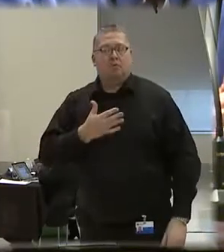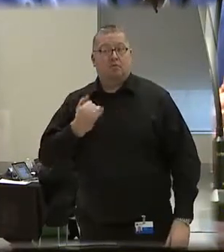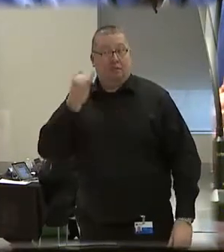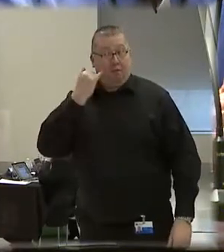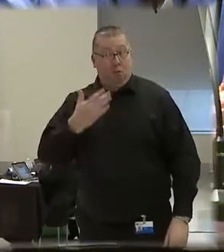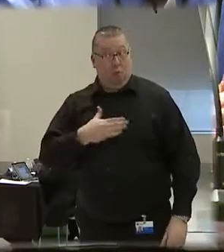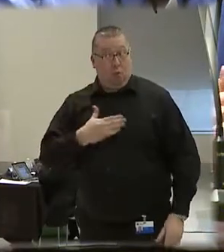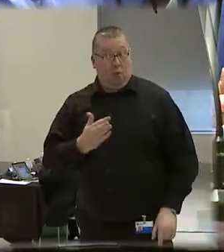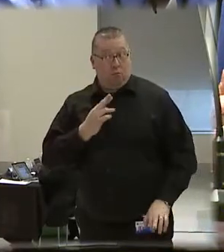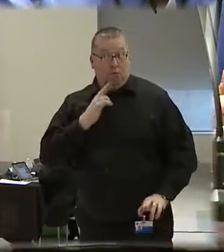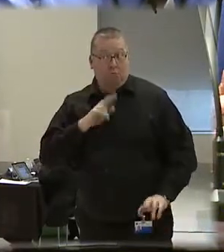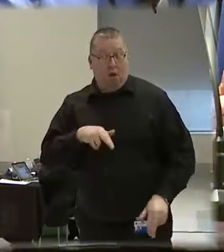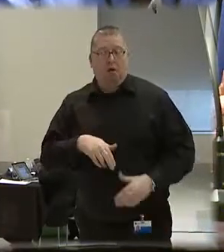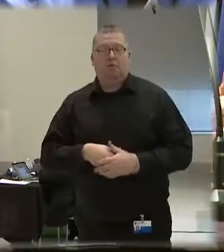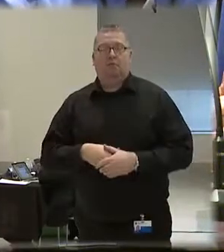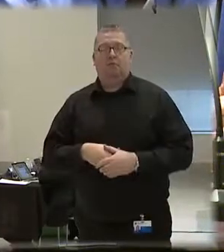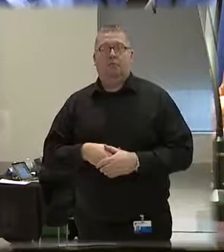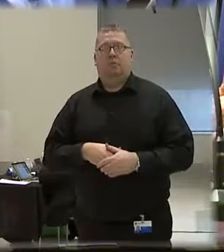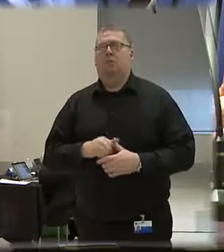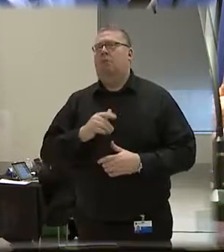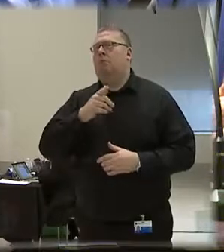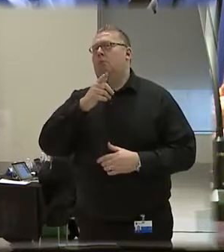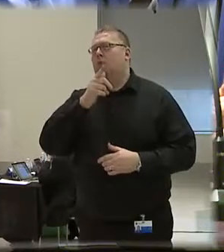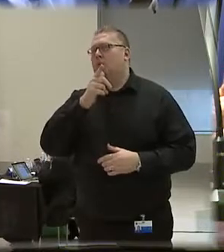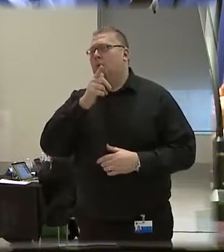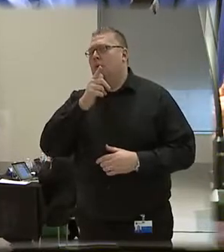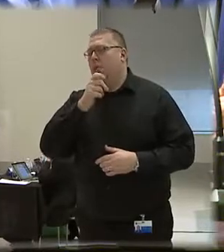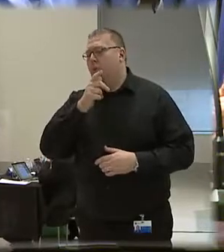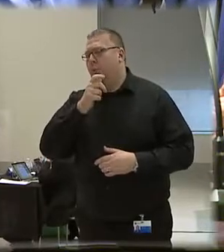will, is who is